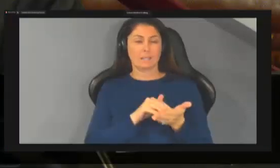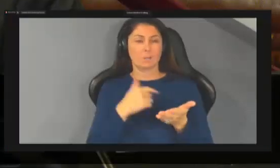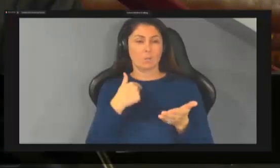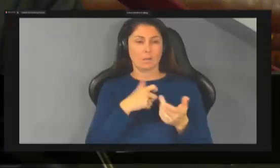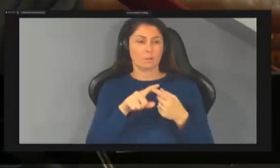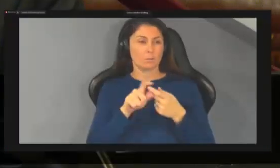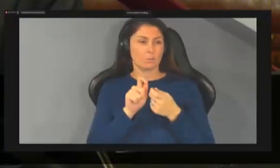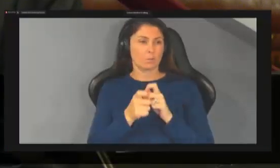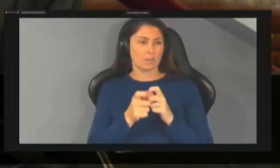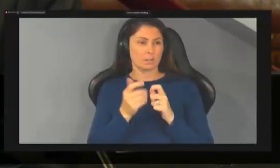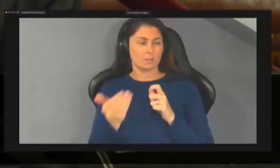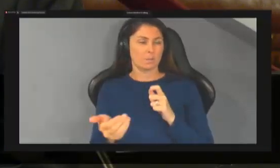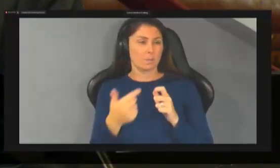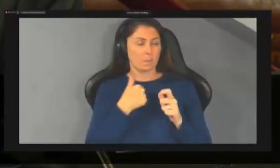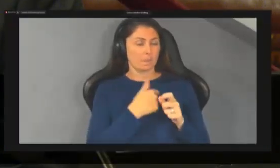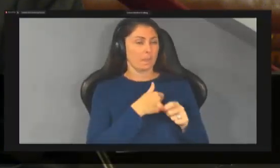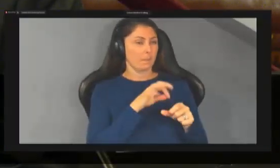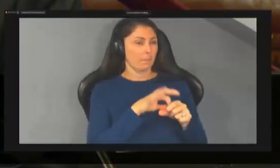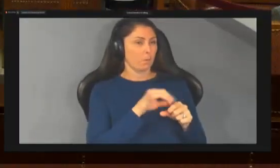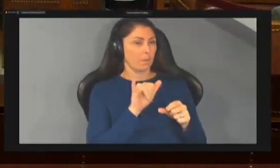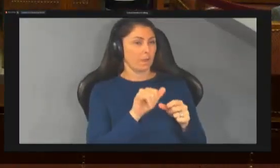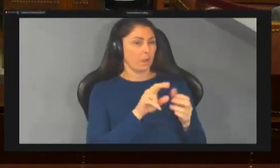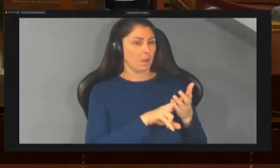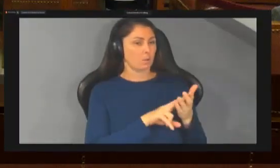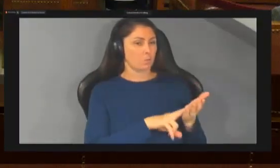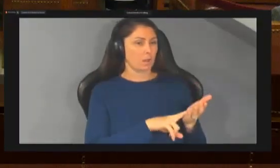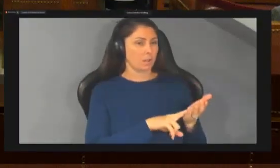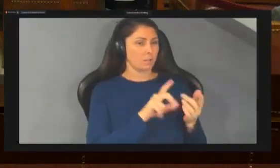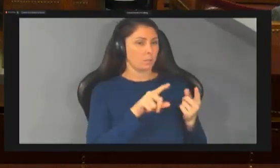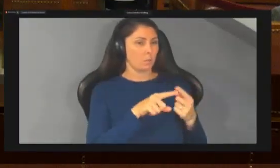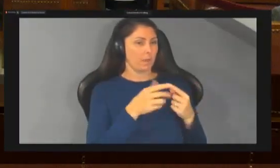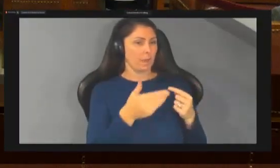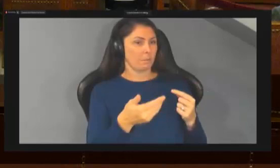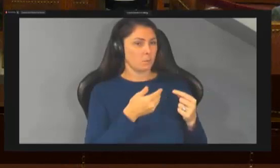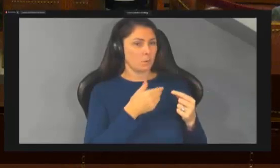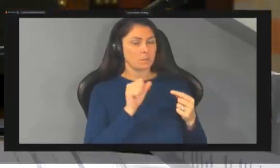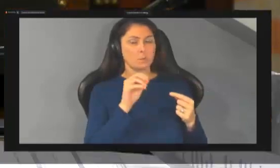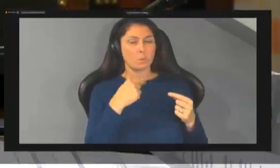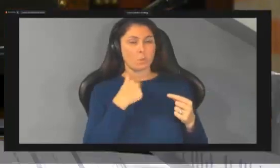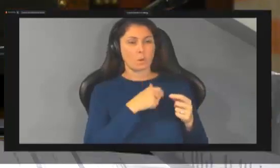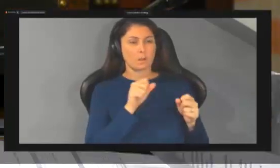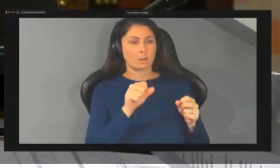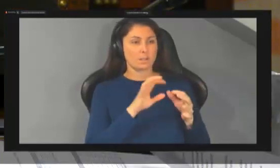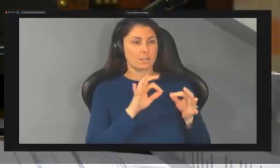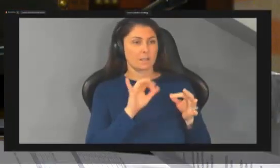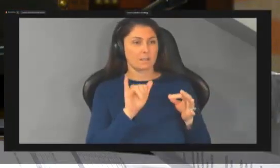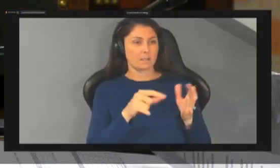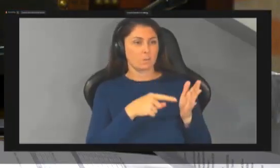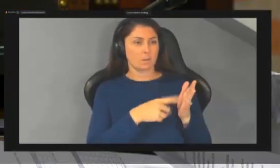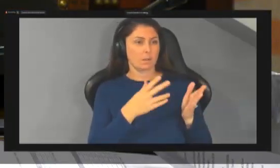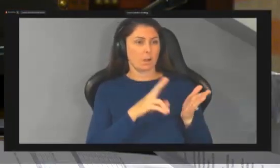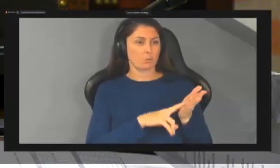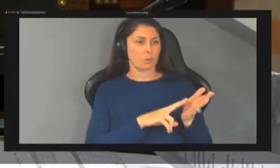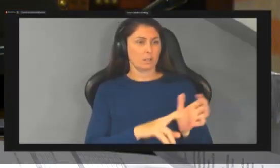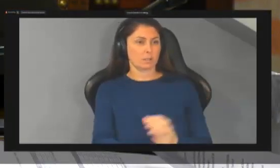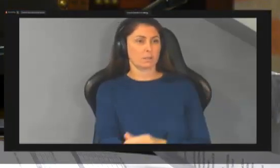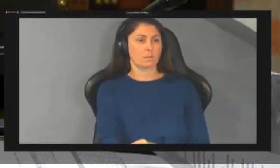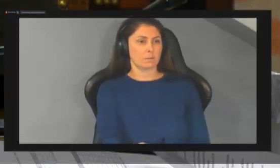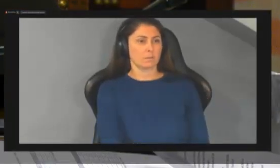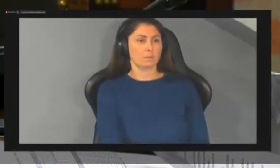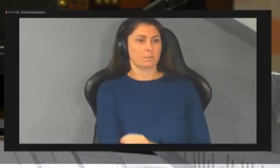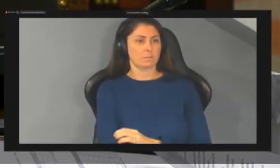at some point. Well, we also vote on that contract, some of this, when they come to us, so then we can say this is what it is in the contract. This is what it